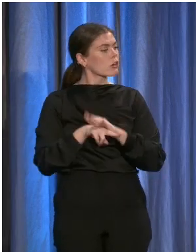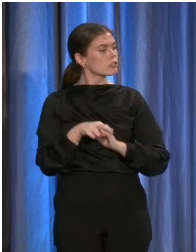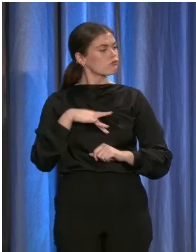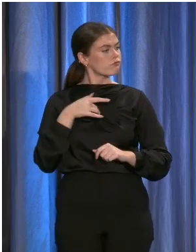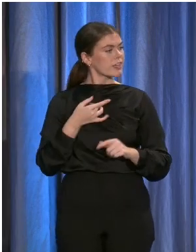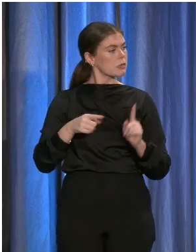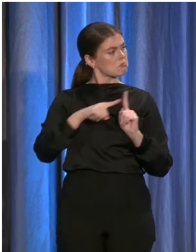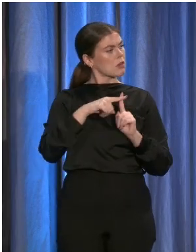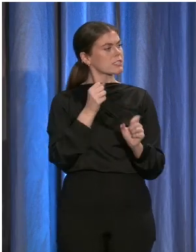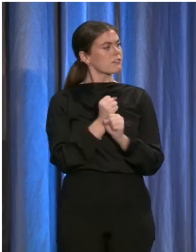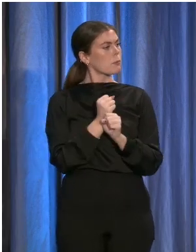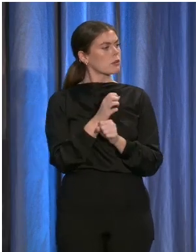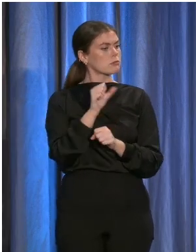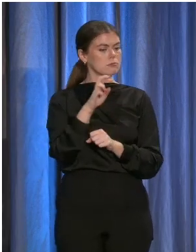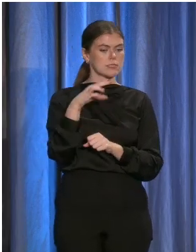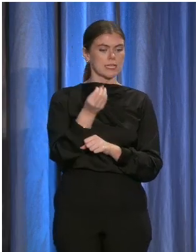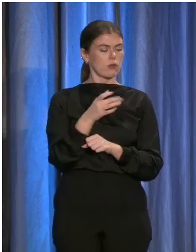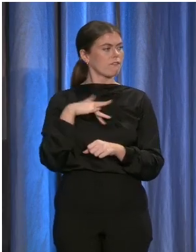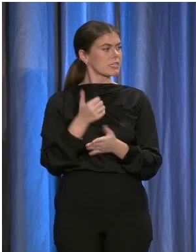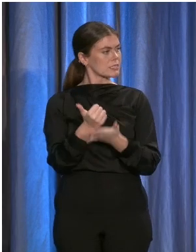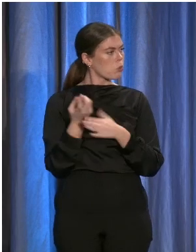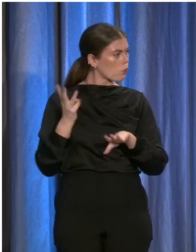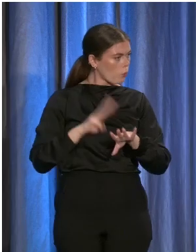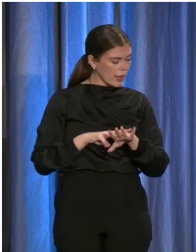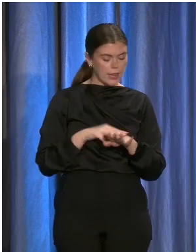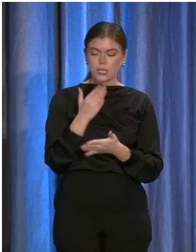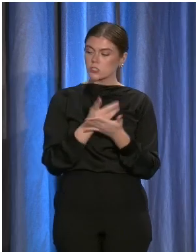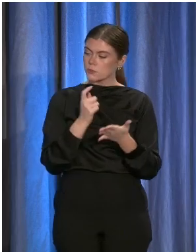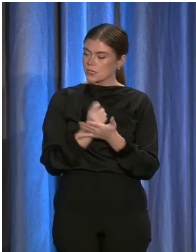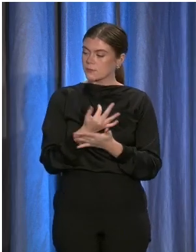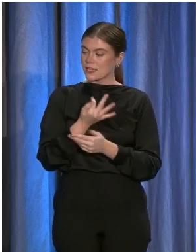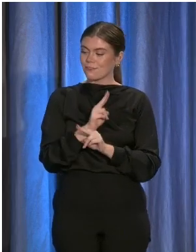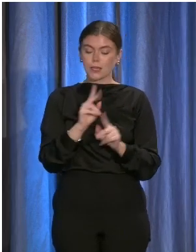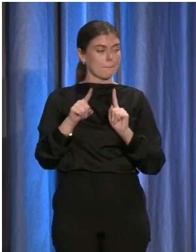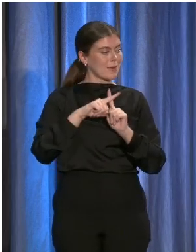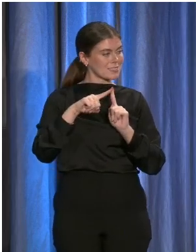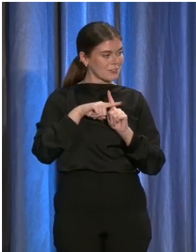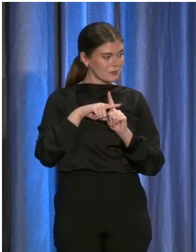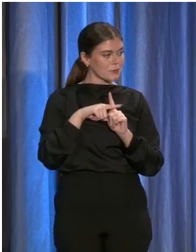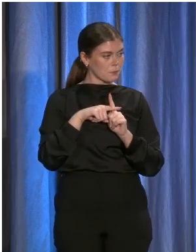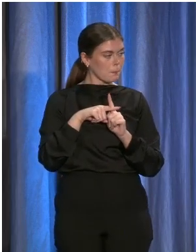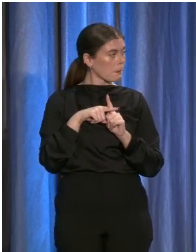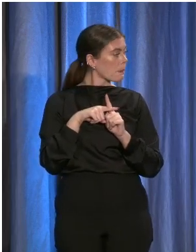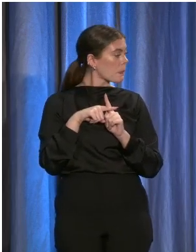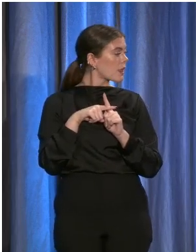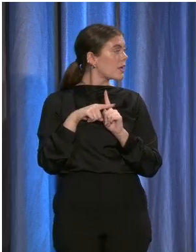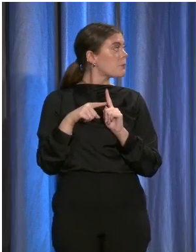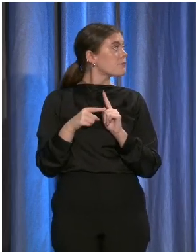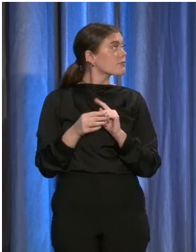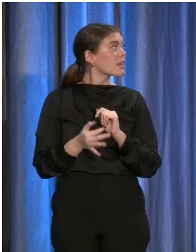well the CNO supported them. But sometimes when they weren't positive, if they were among